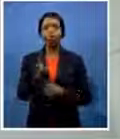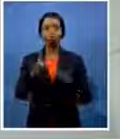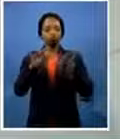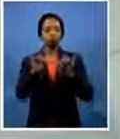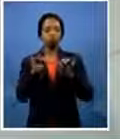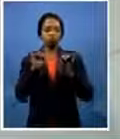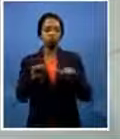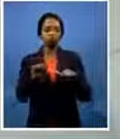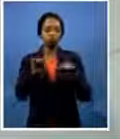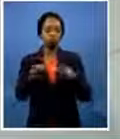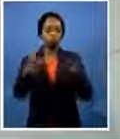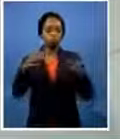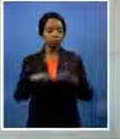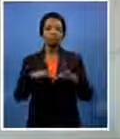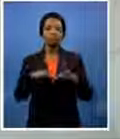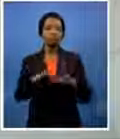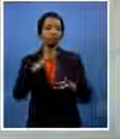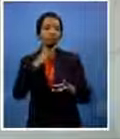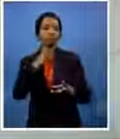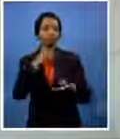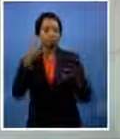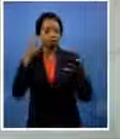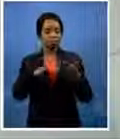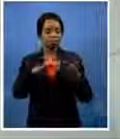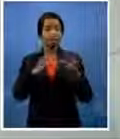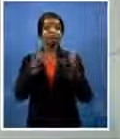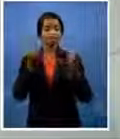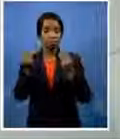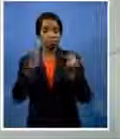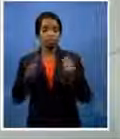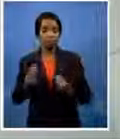the financial risks involved in this.